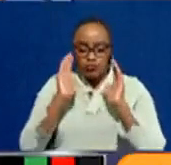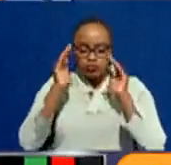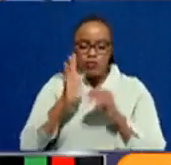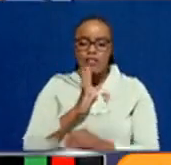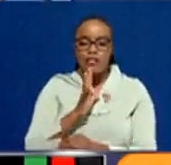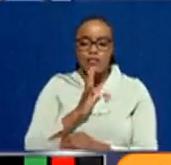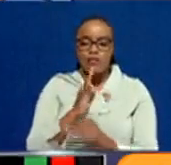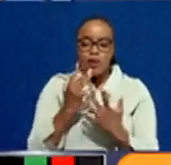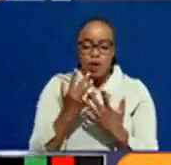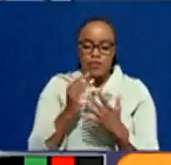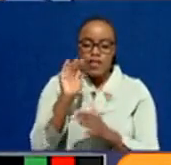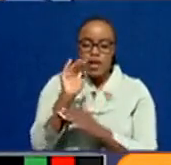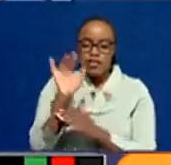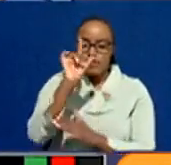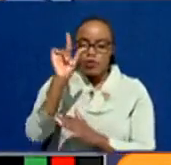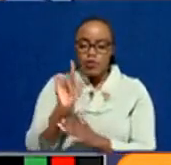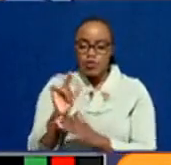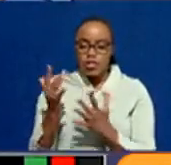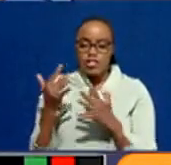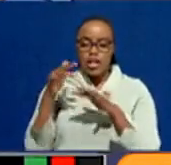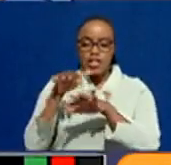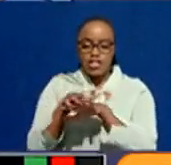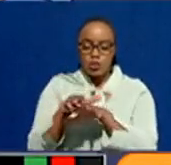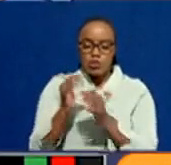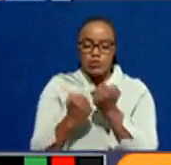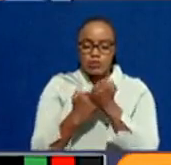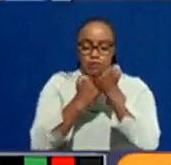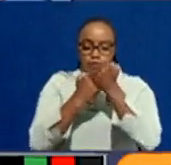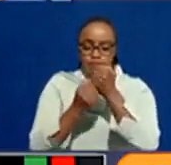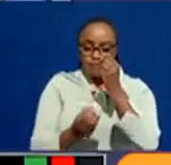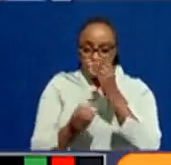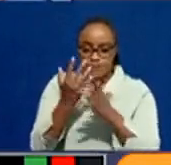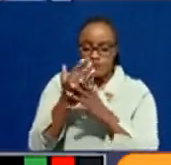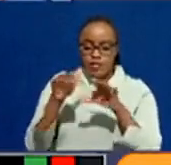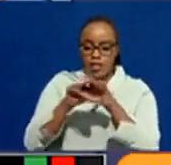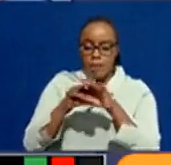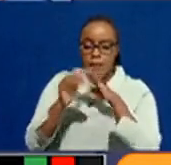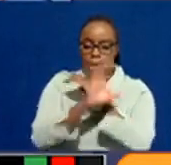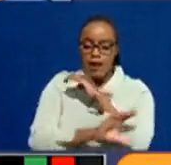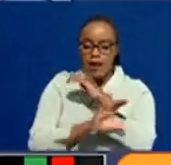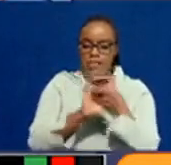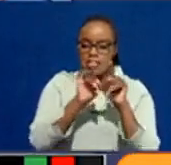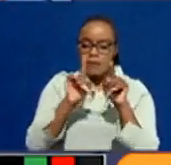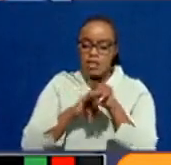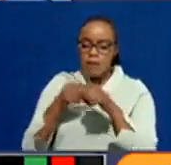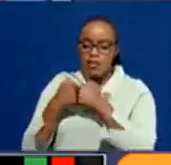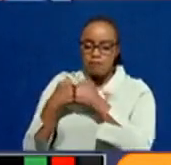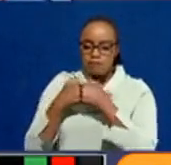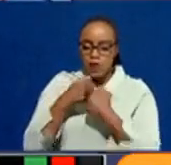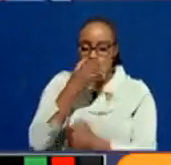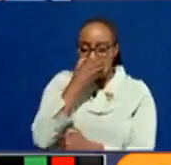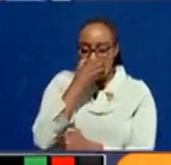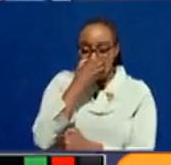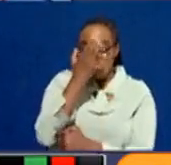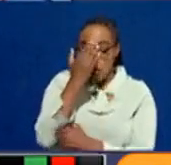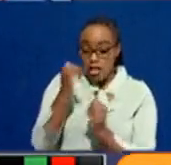speeches on the call for regional integration to facilitate growth within the member countries as they challenged President William Ruto